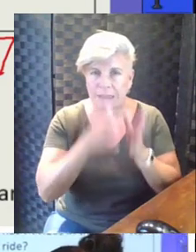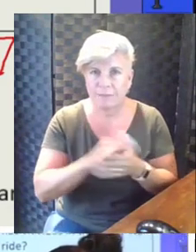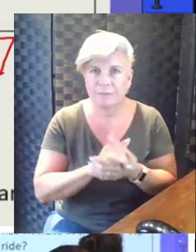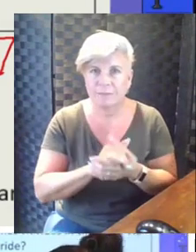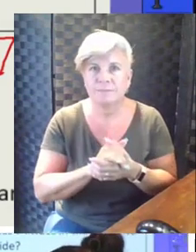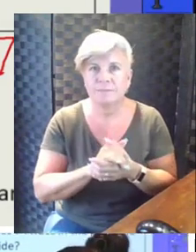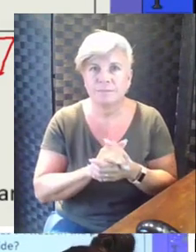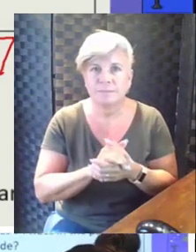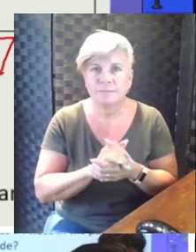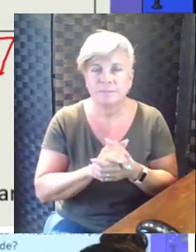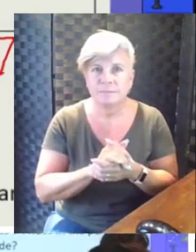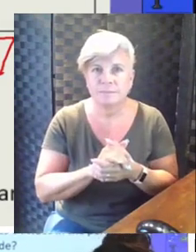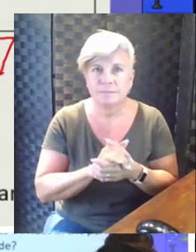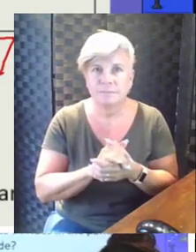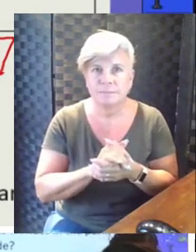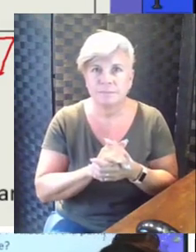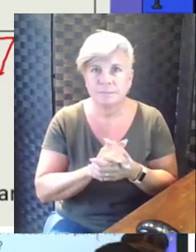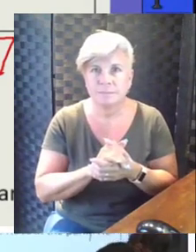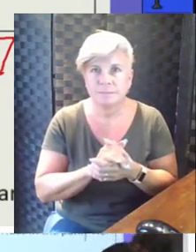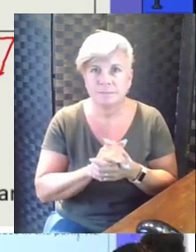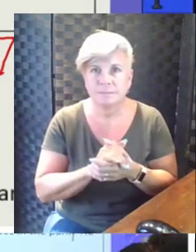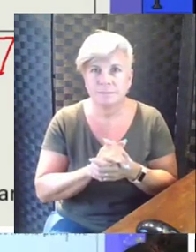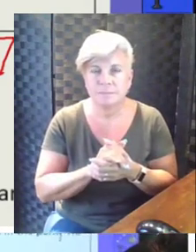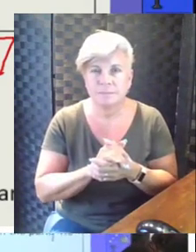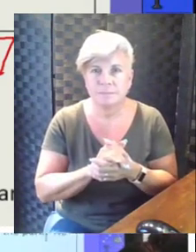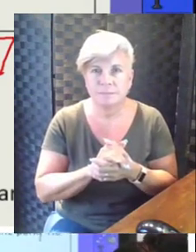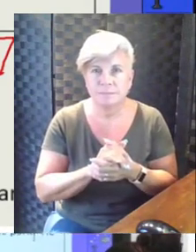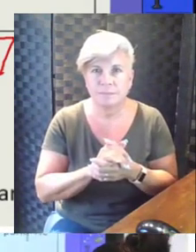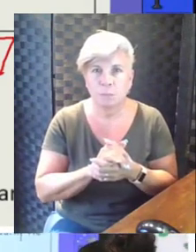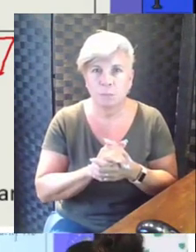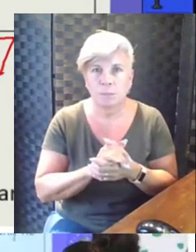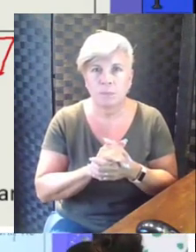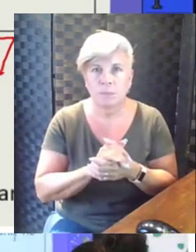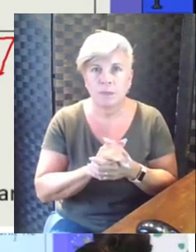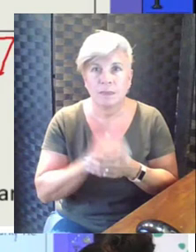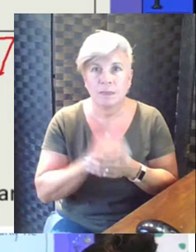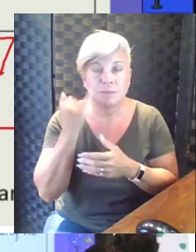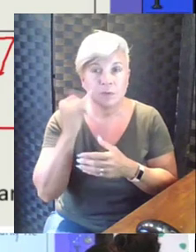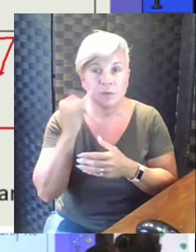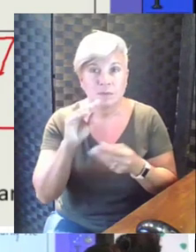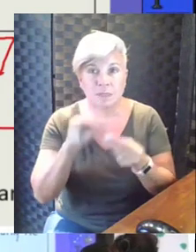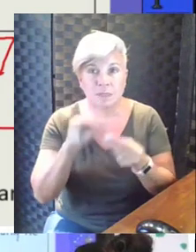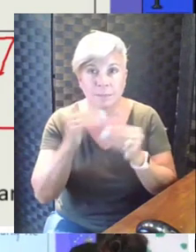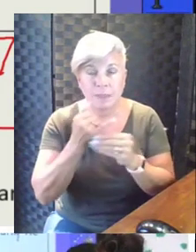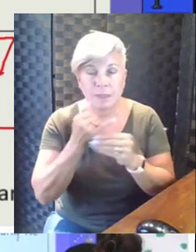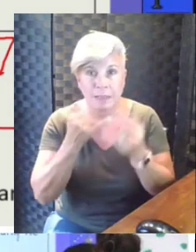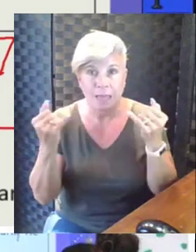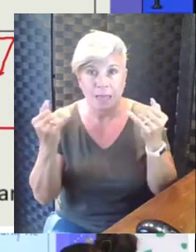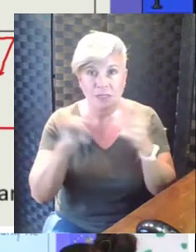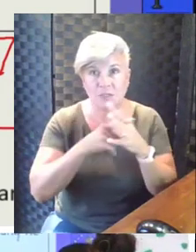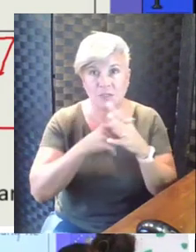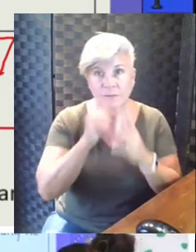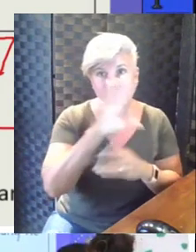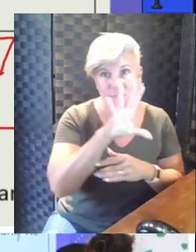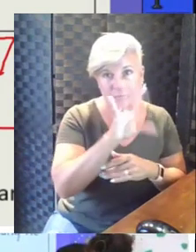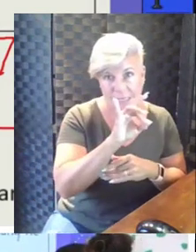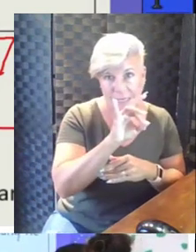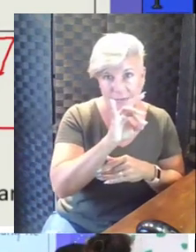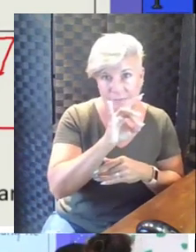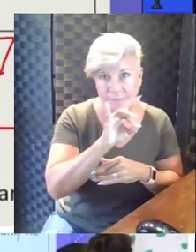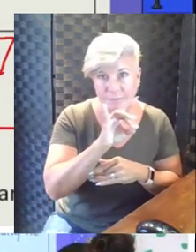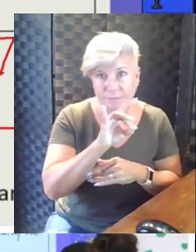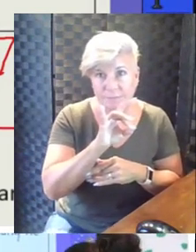1 10. Now if you use the number line and you started with